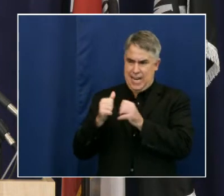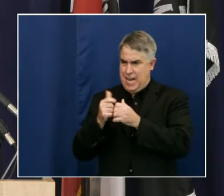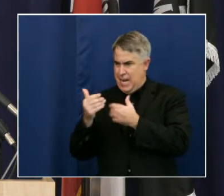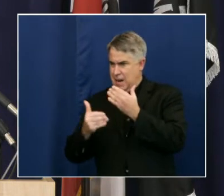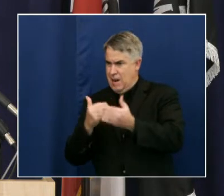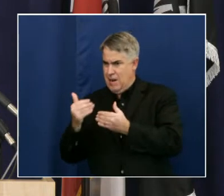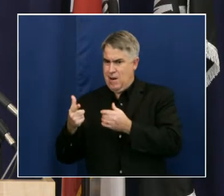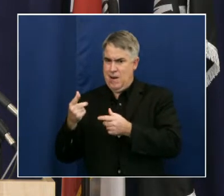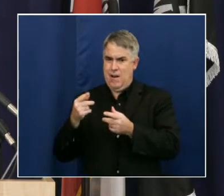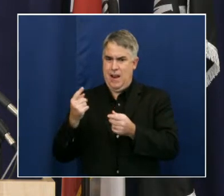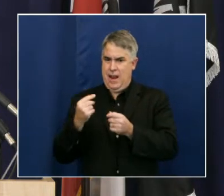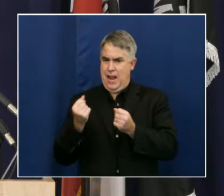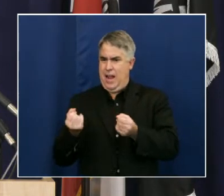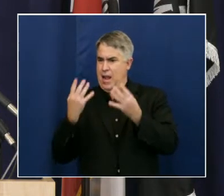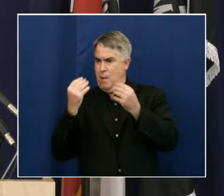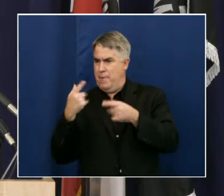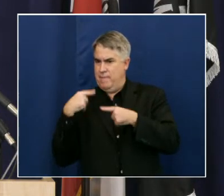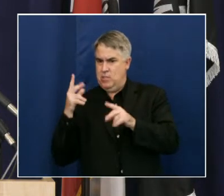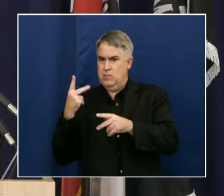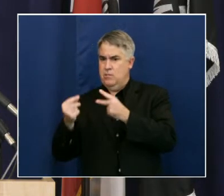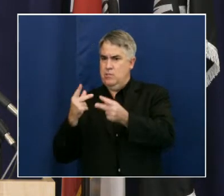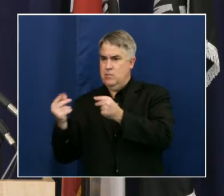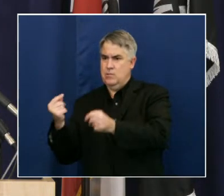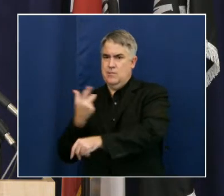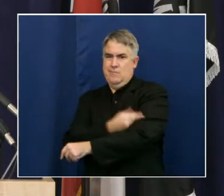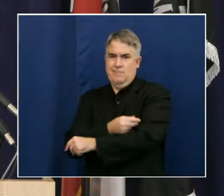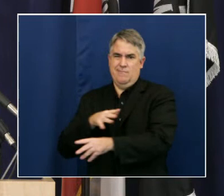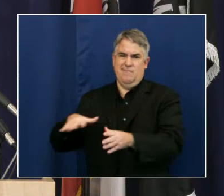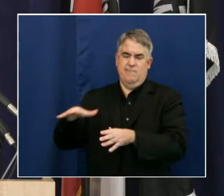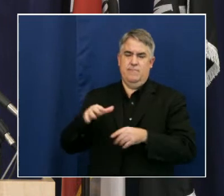numbers so that we can add those into what we share.